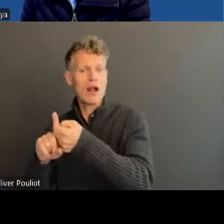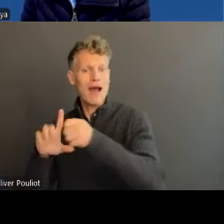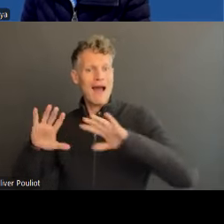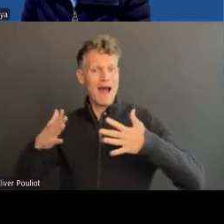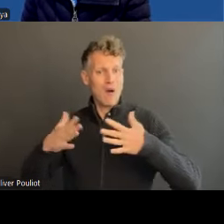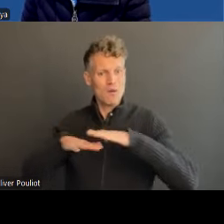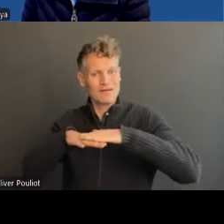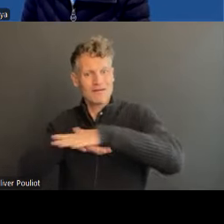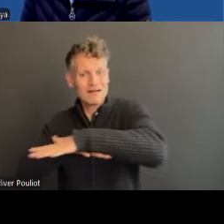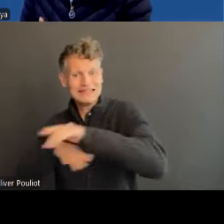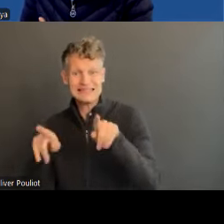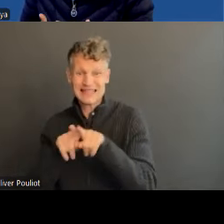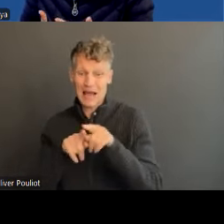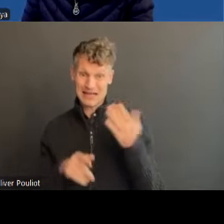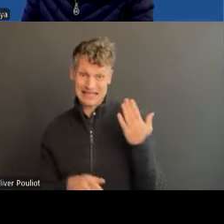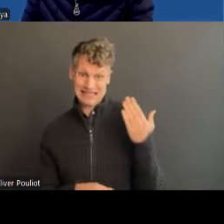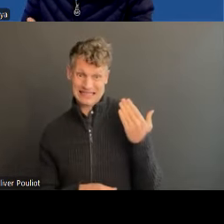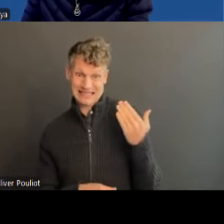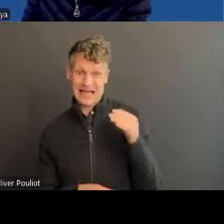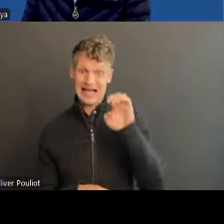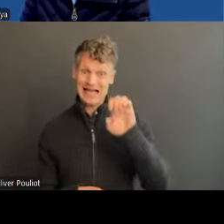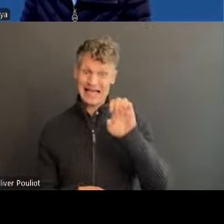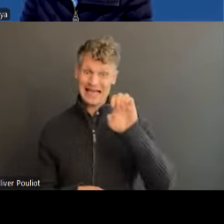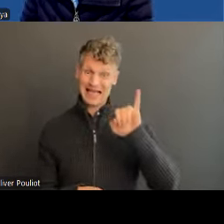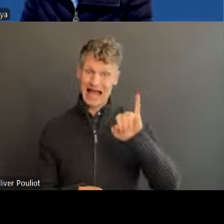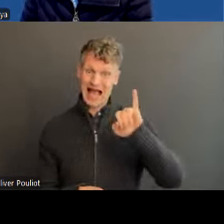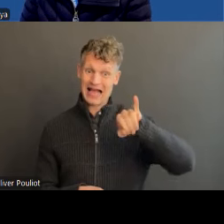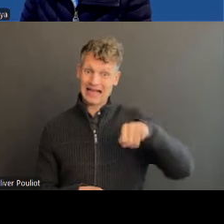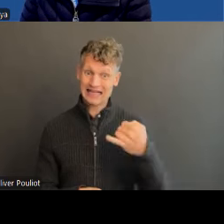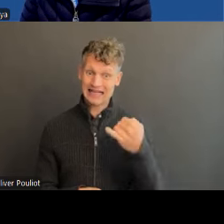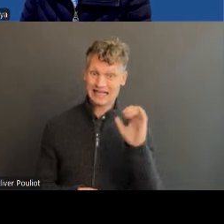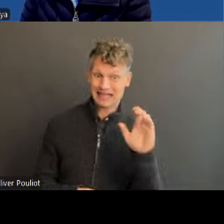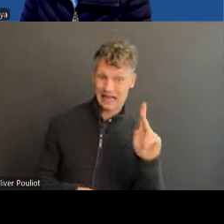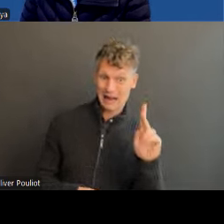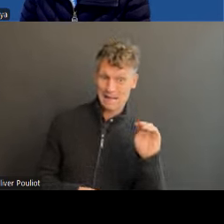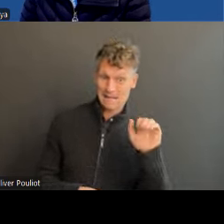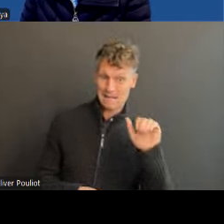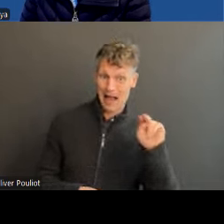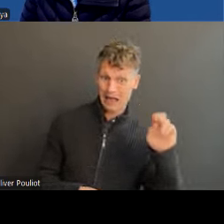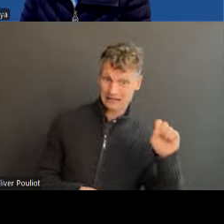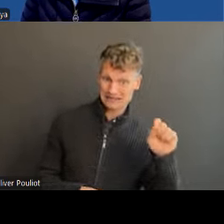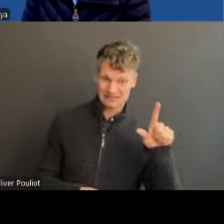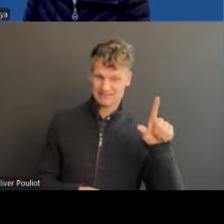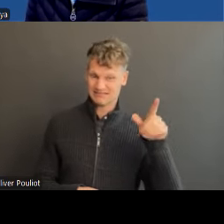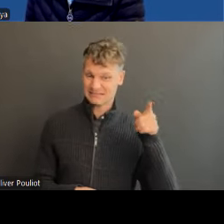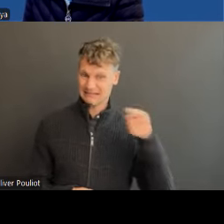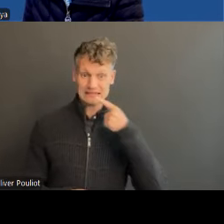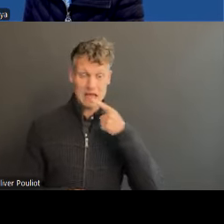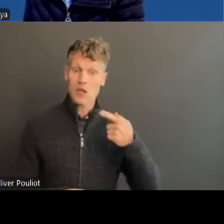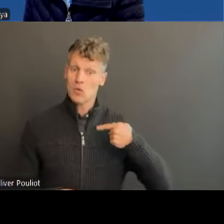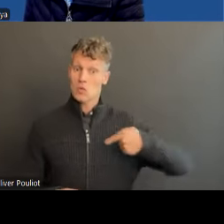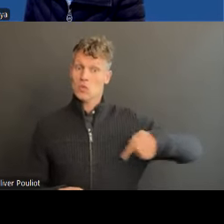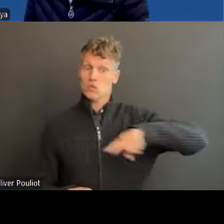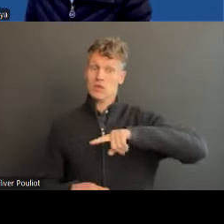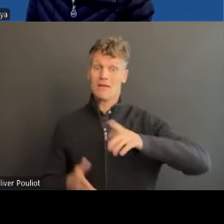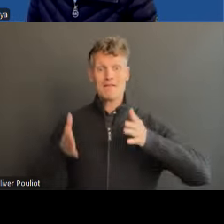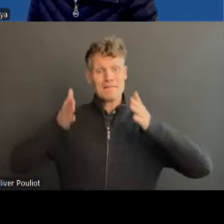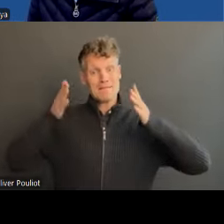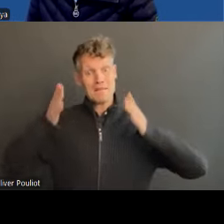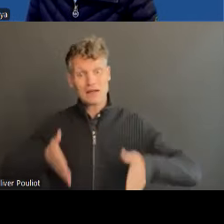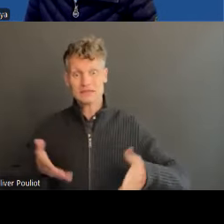Ekmans mentioned, if we don't include the approach of those social and environmental determinants,